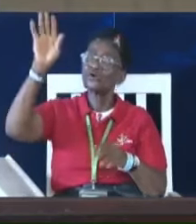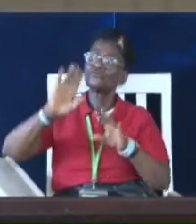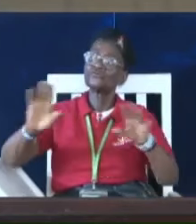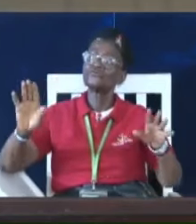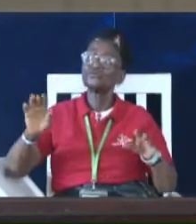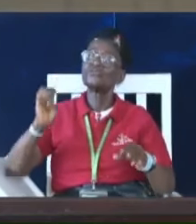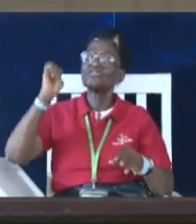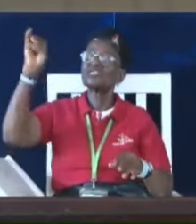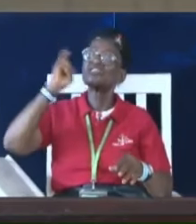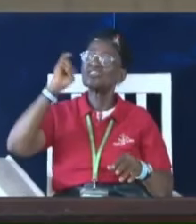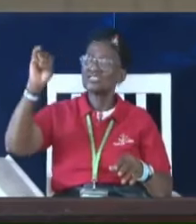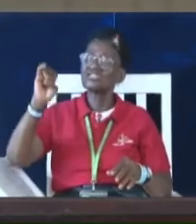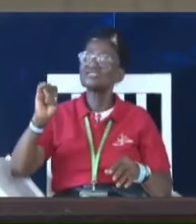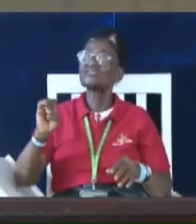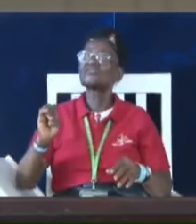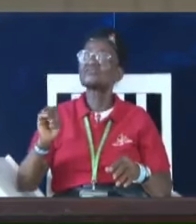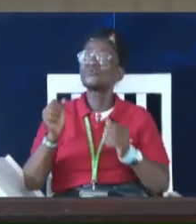now.